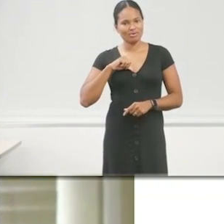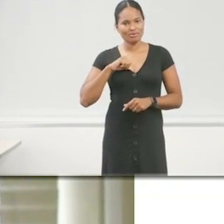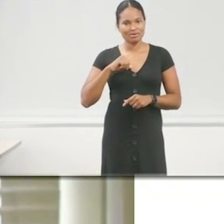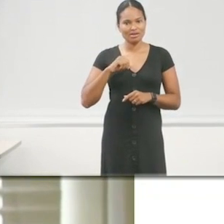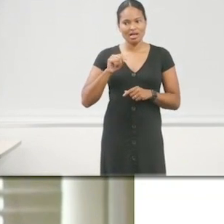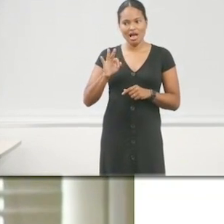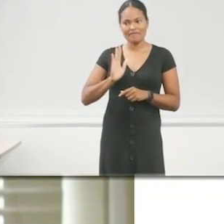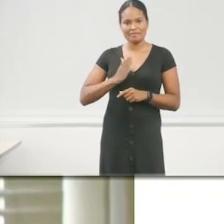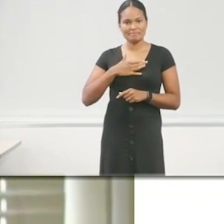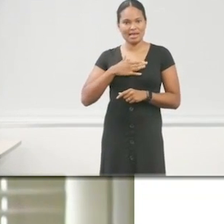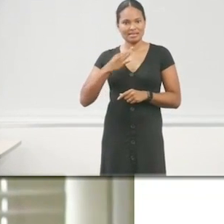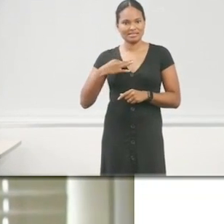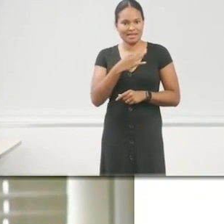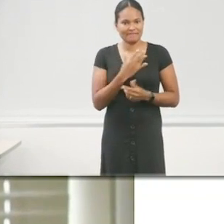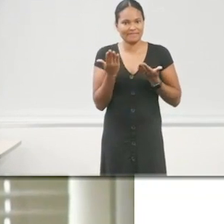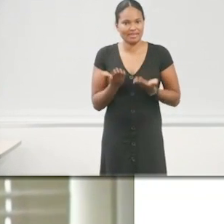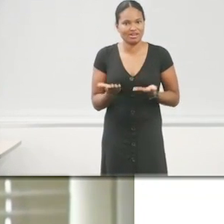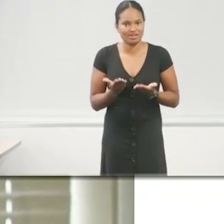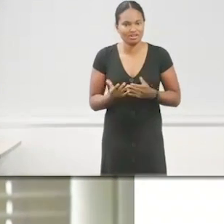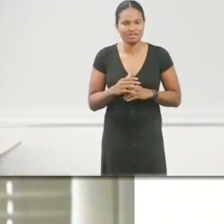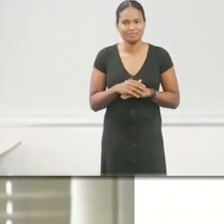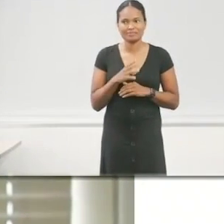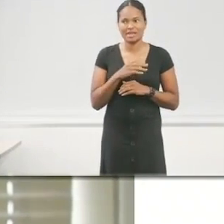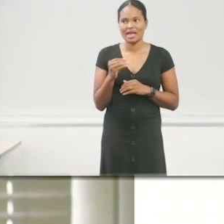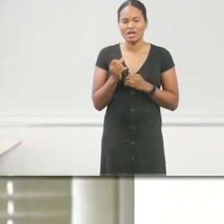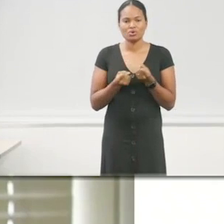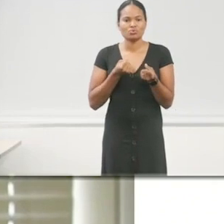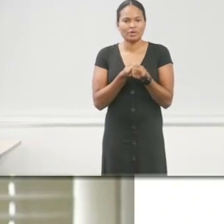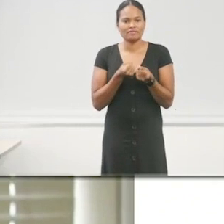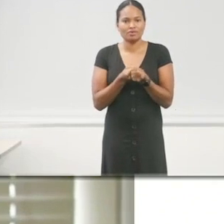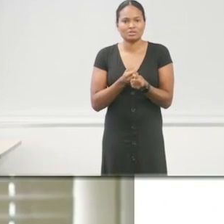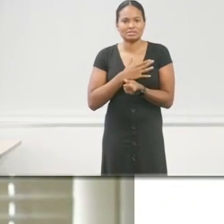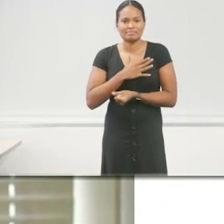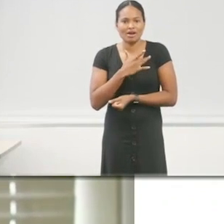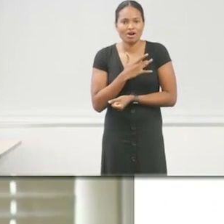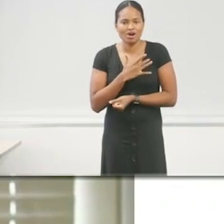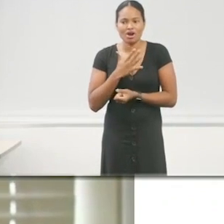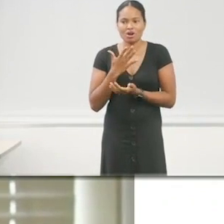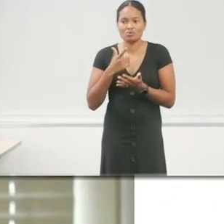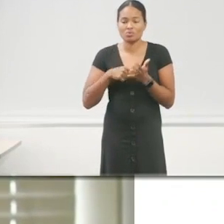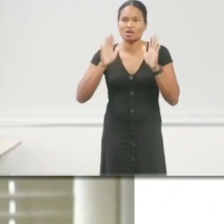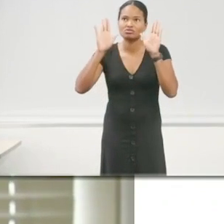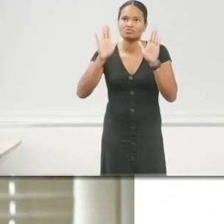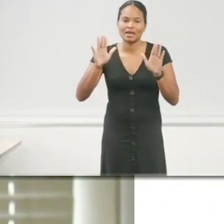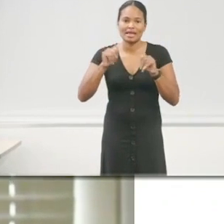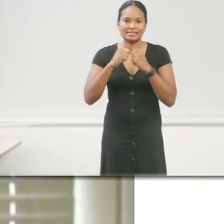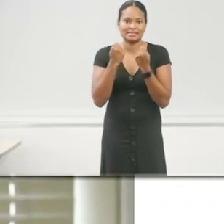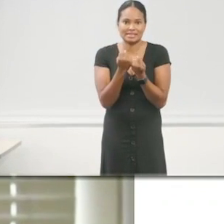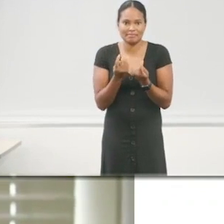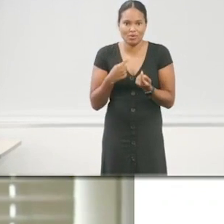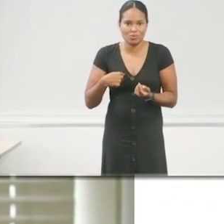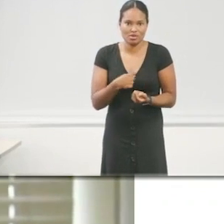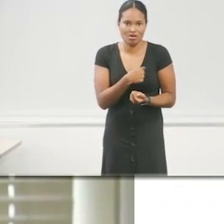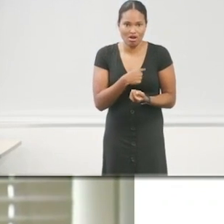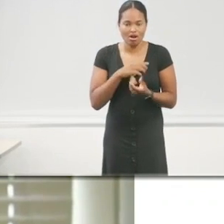staff members that's here, and reinforces in my heart what a great team we are, along with